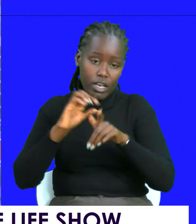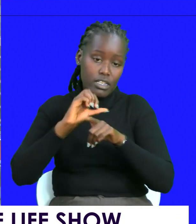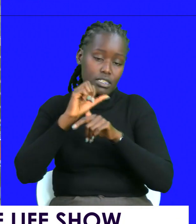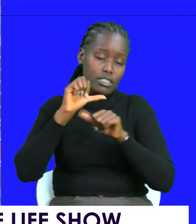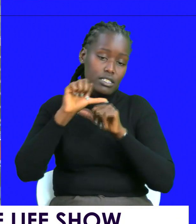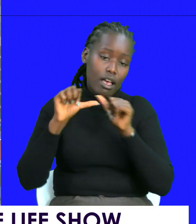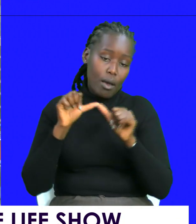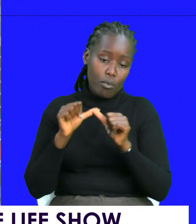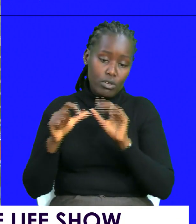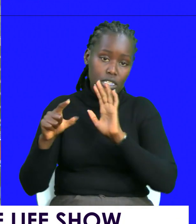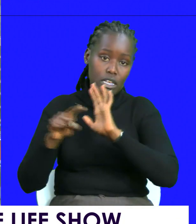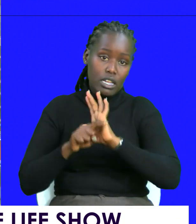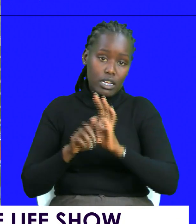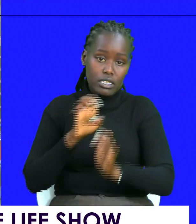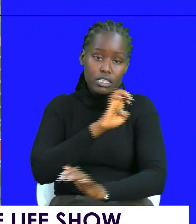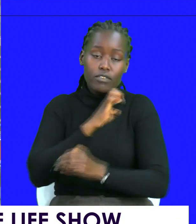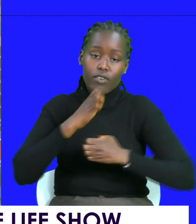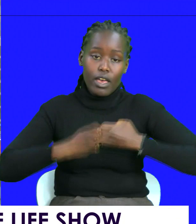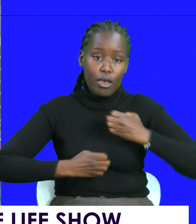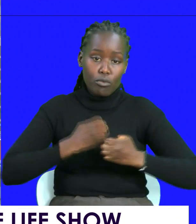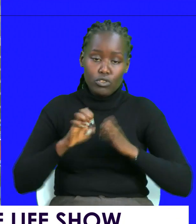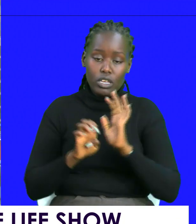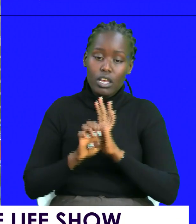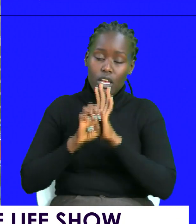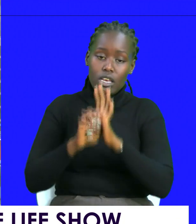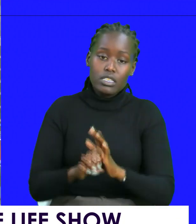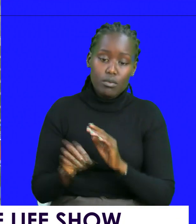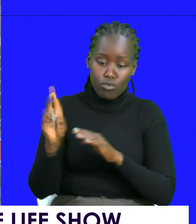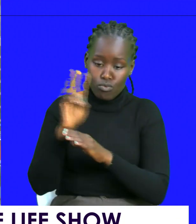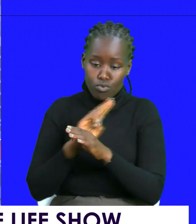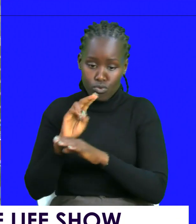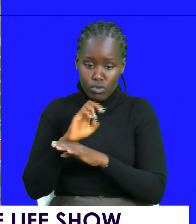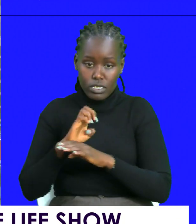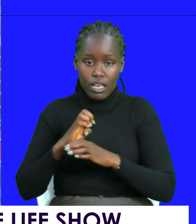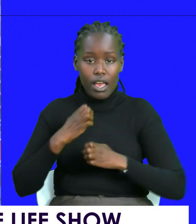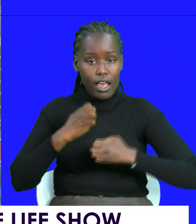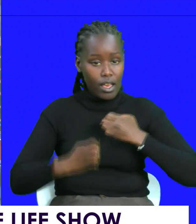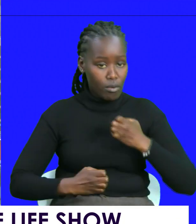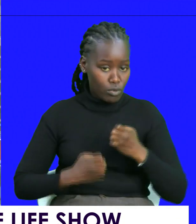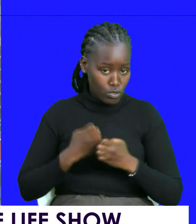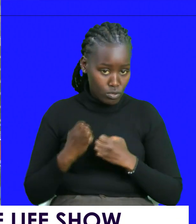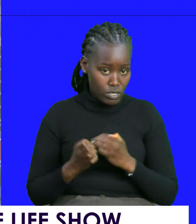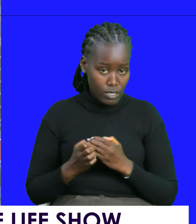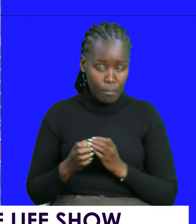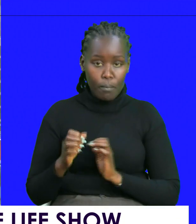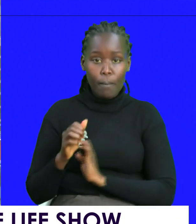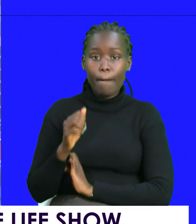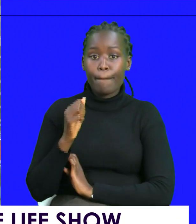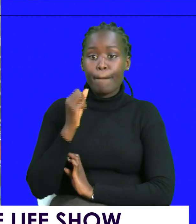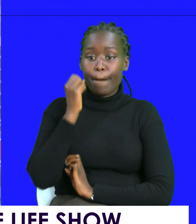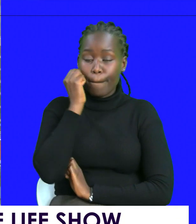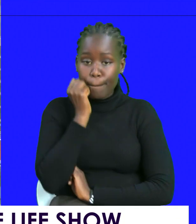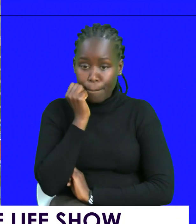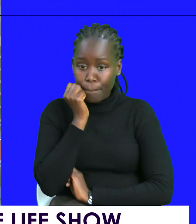emotions. For example, let me use on an emotion that may cut across: anger.